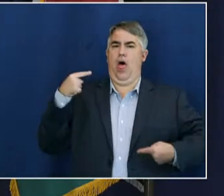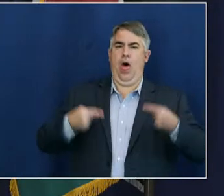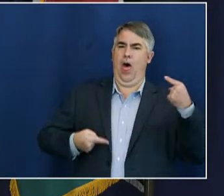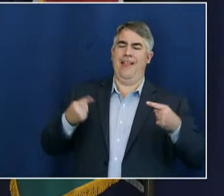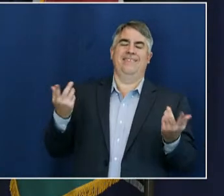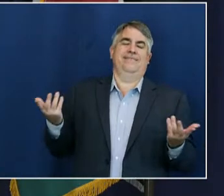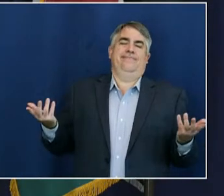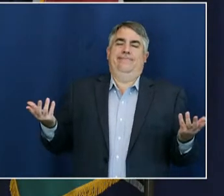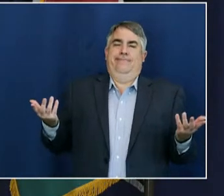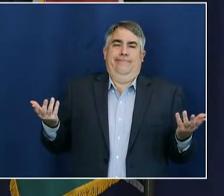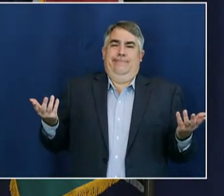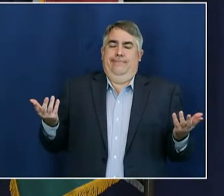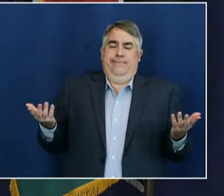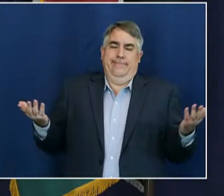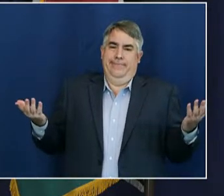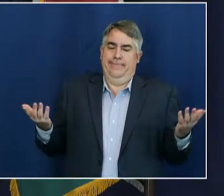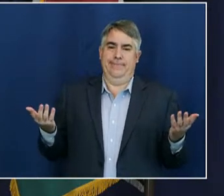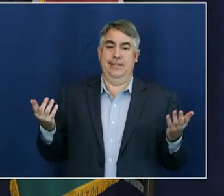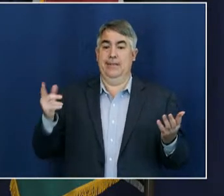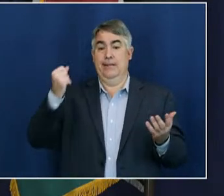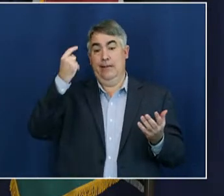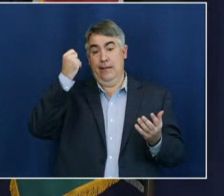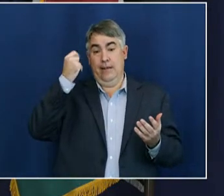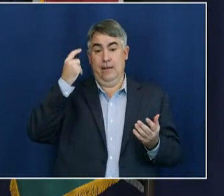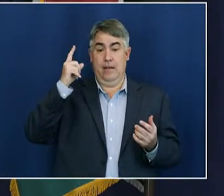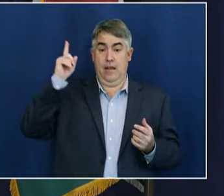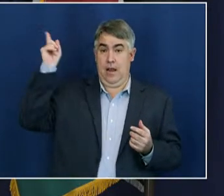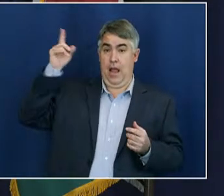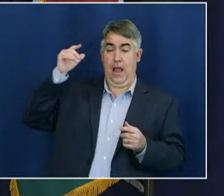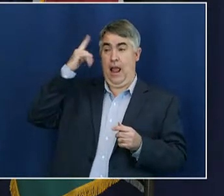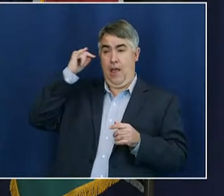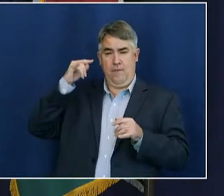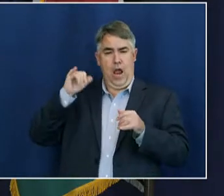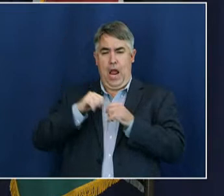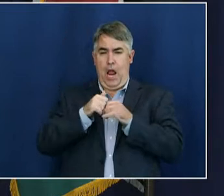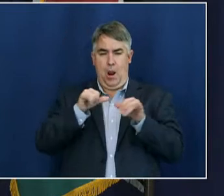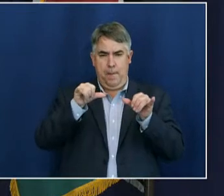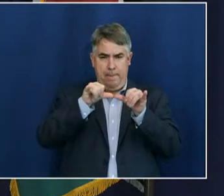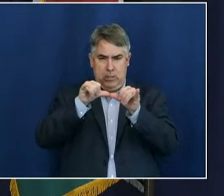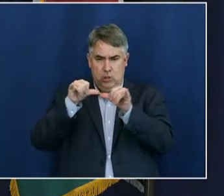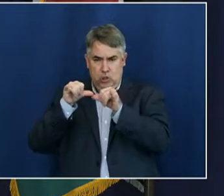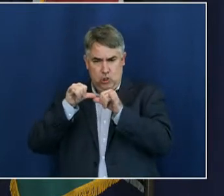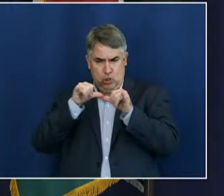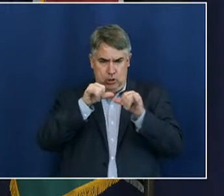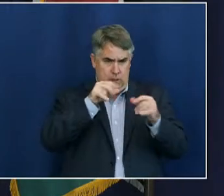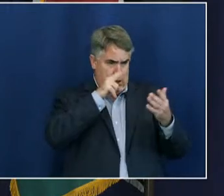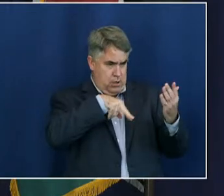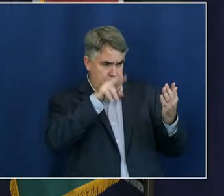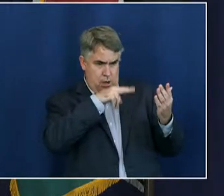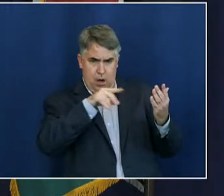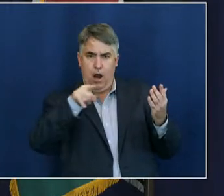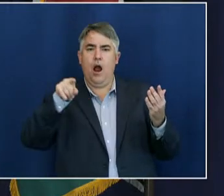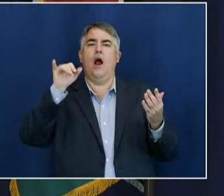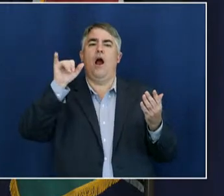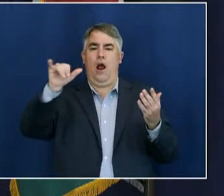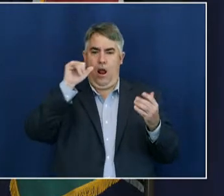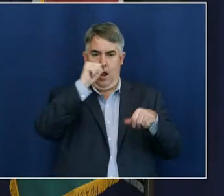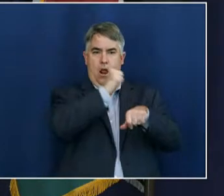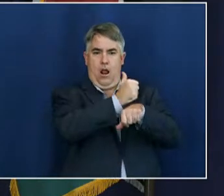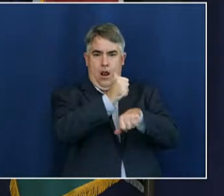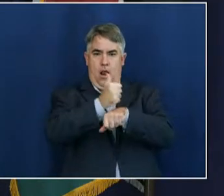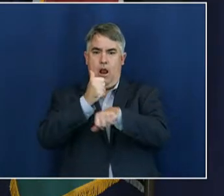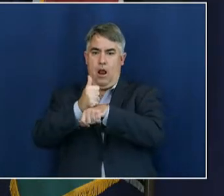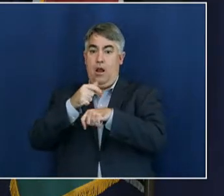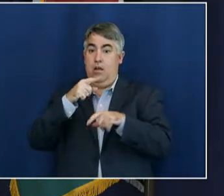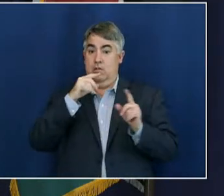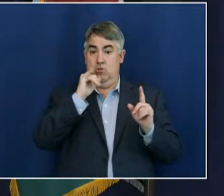on a metric, and they stated, and they've always stated, that in the beginning of January they would do a